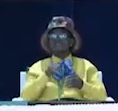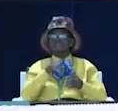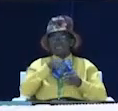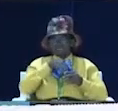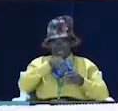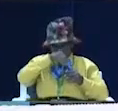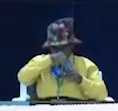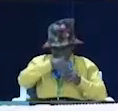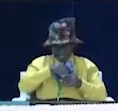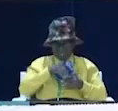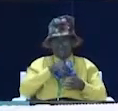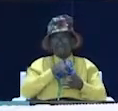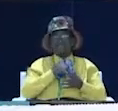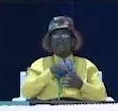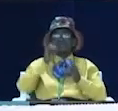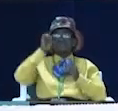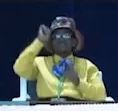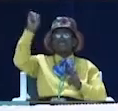It's in me.